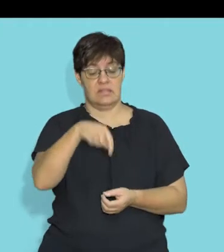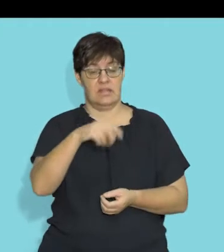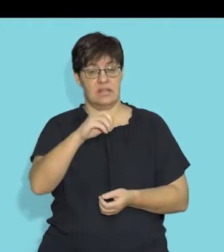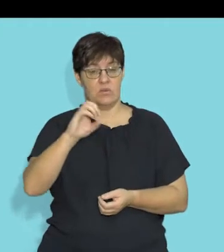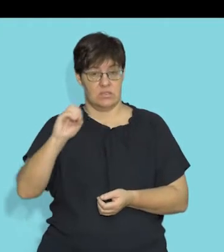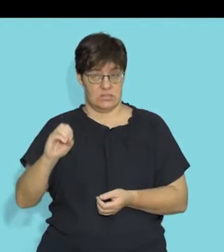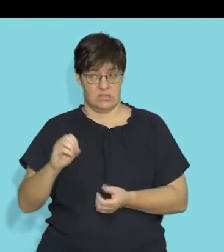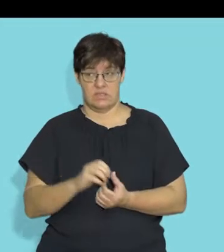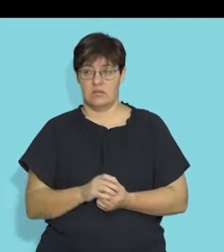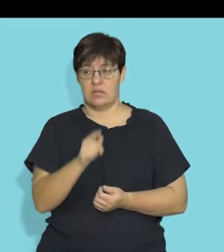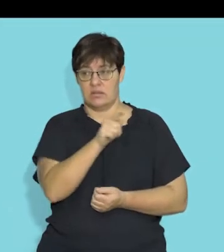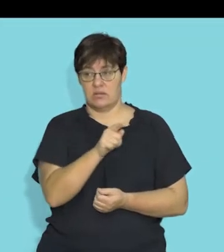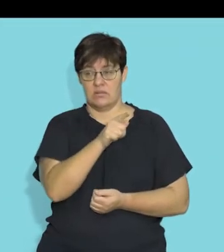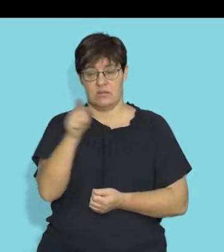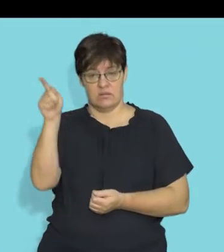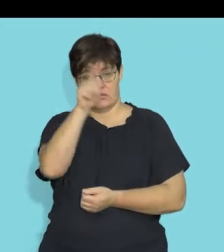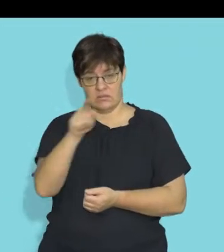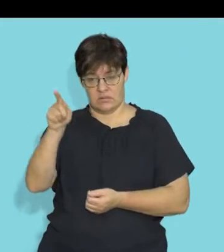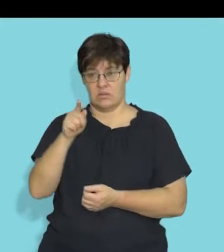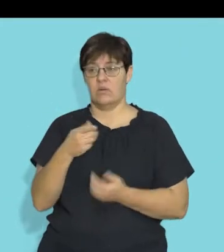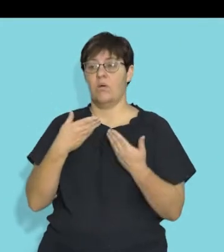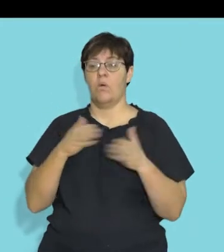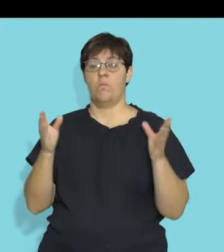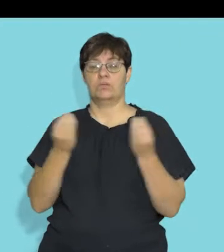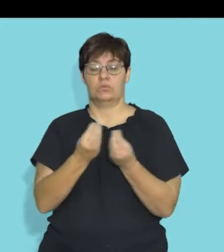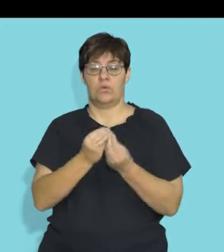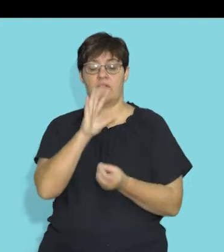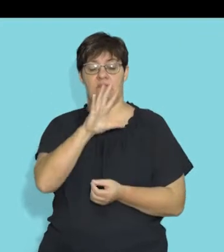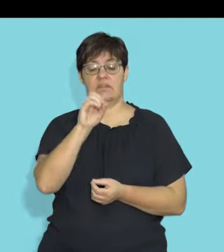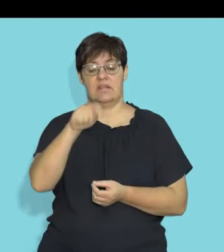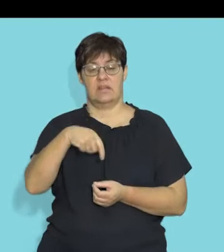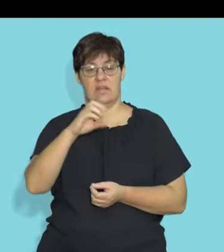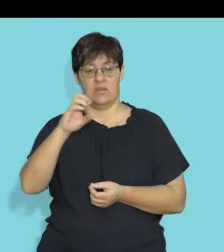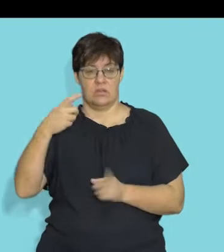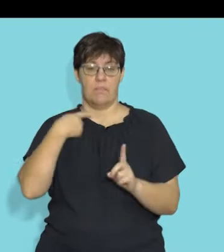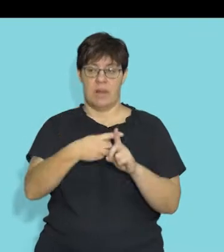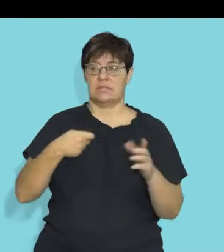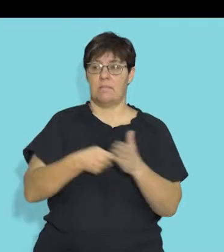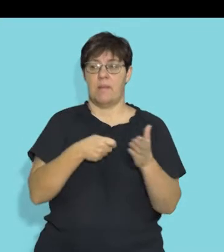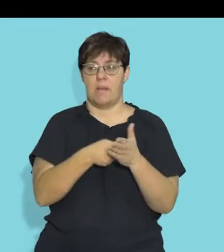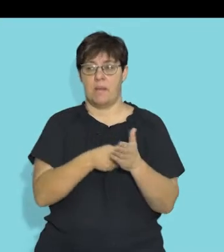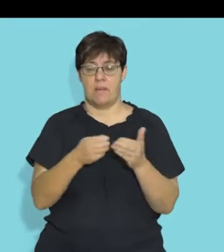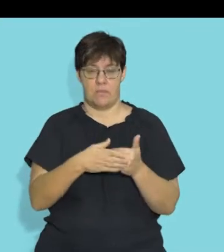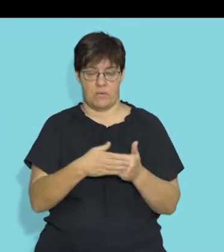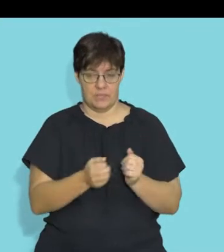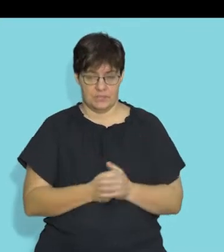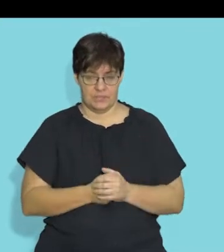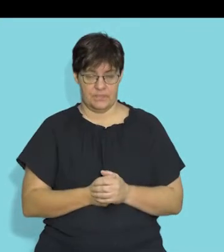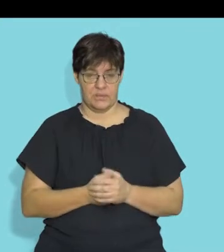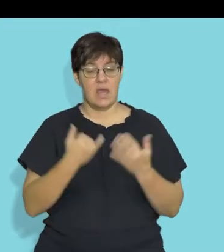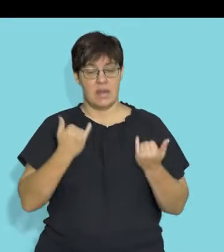Rand. Therefore, there's my opening stock, 50,000 Rand plus my purchases. Okay, now there